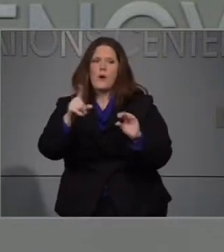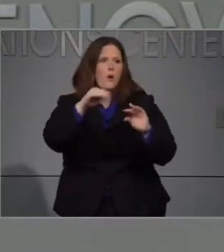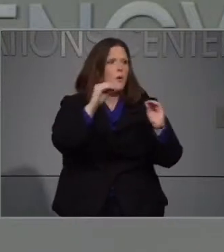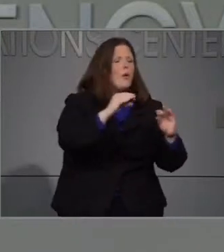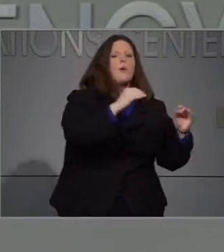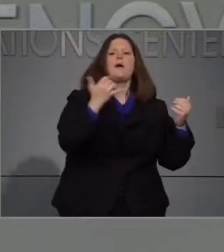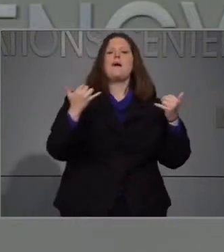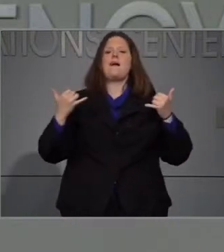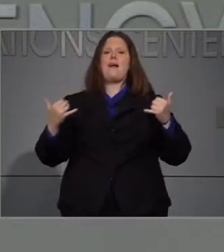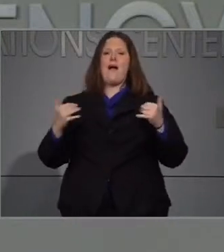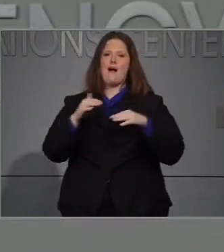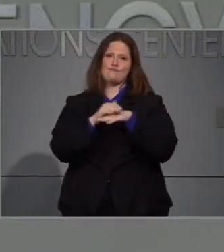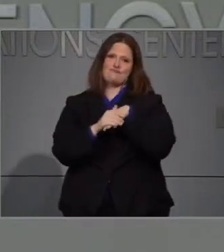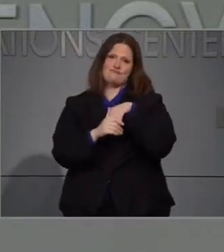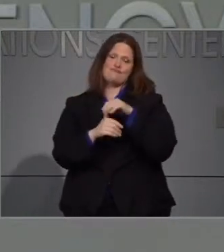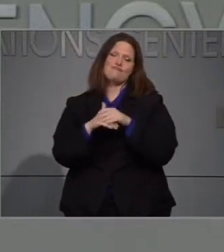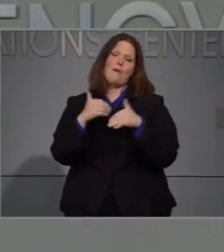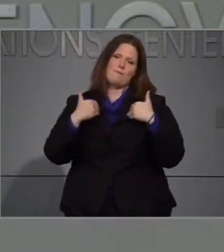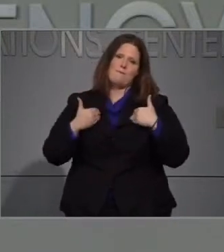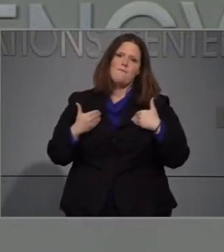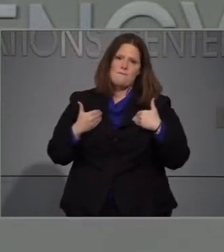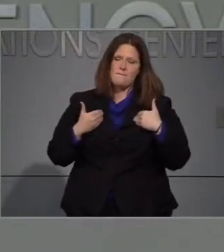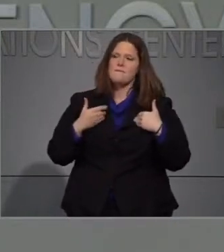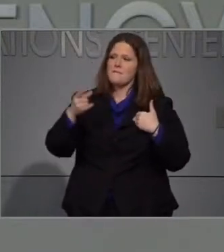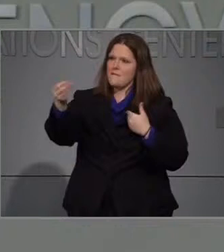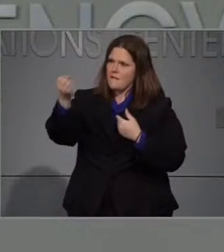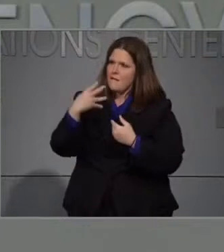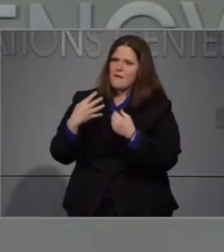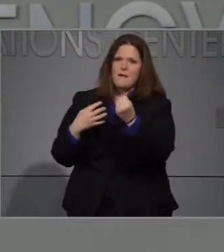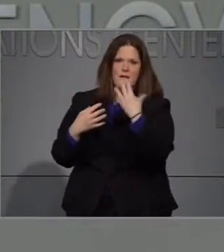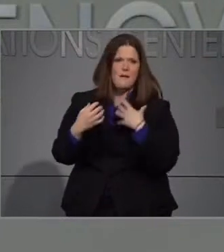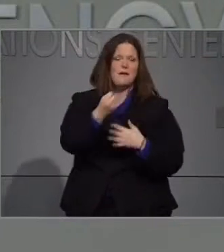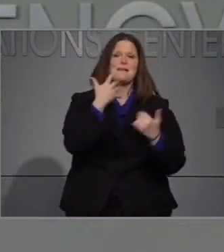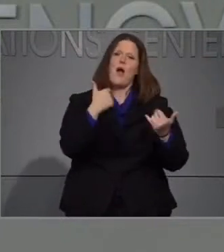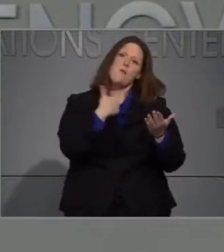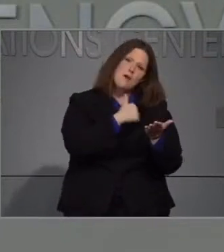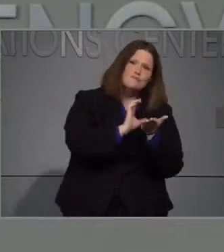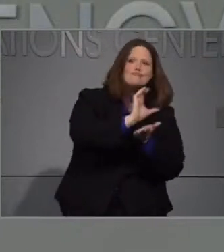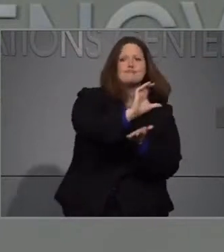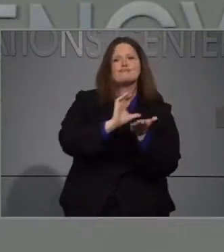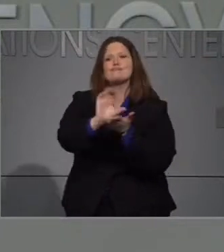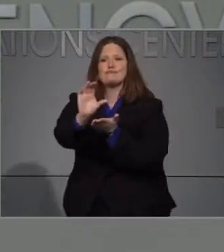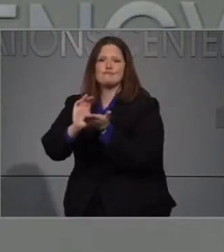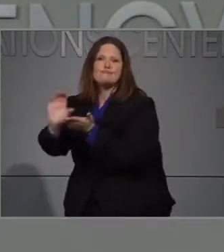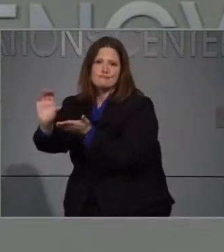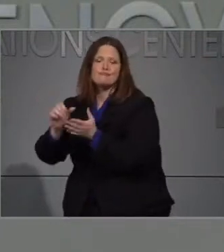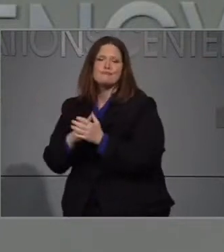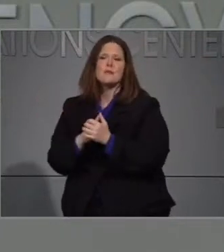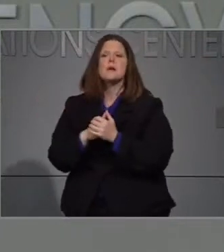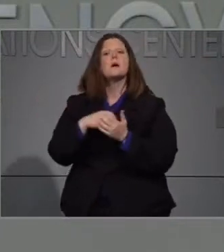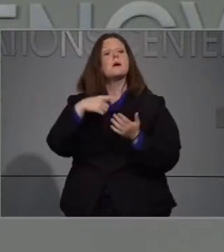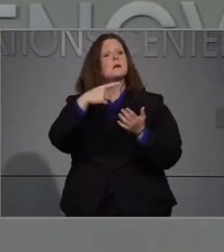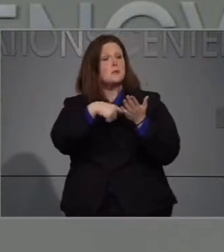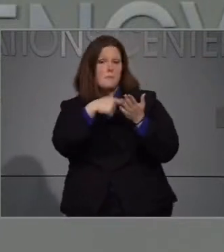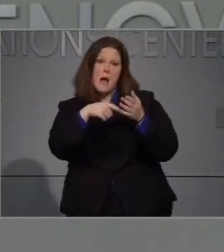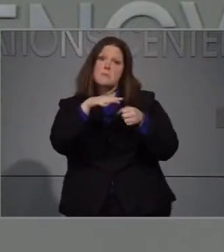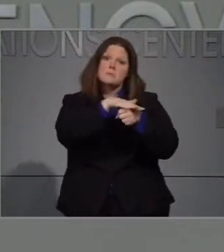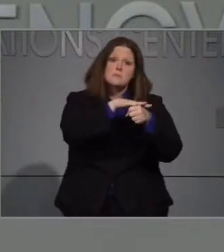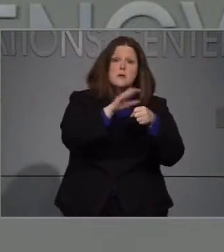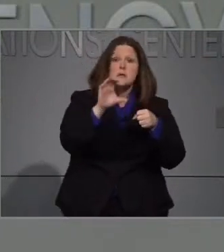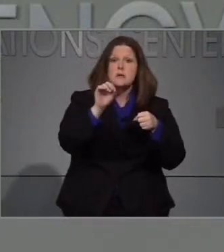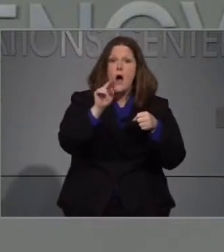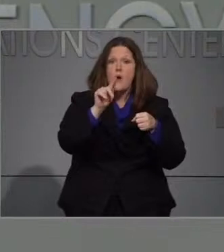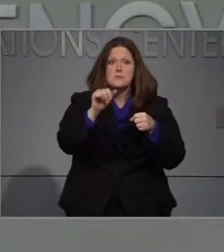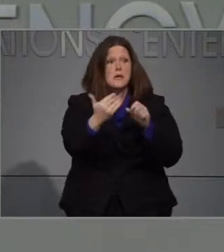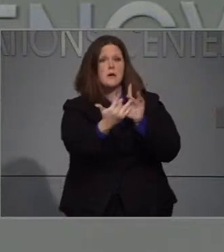the demand. So we are supplying our local counties, sometimes our healthcare partners and others for their